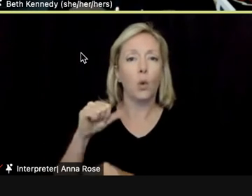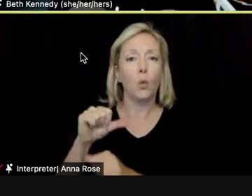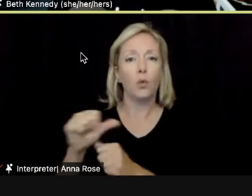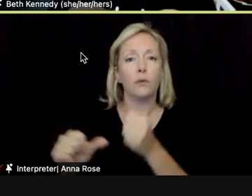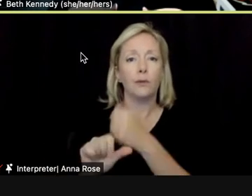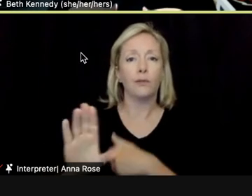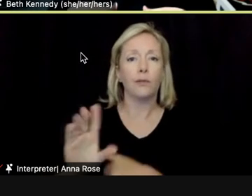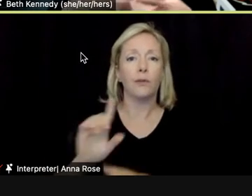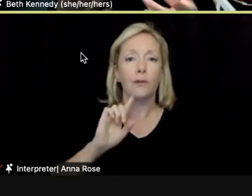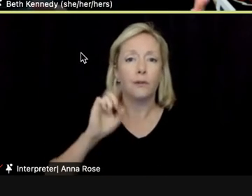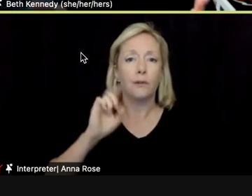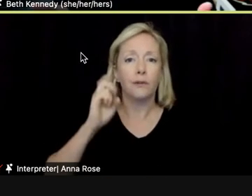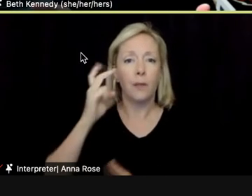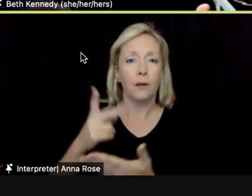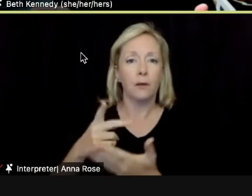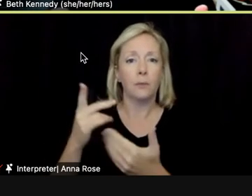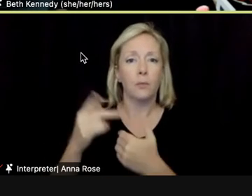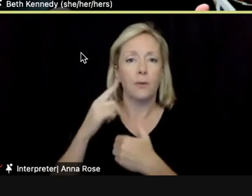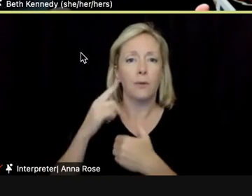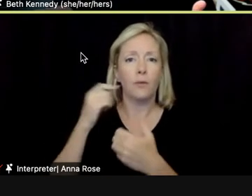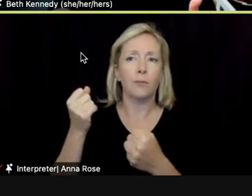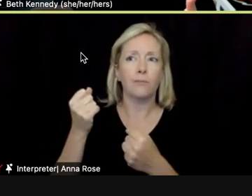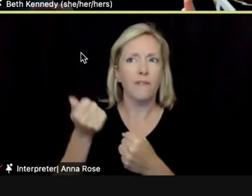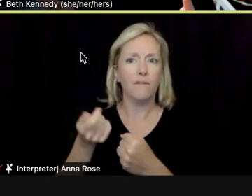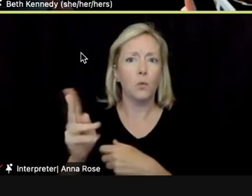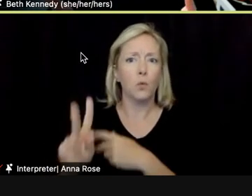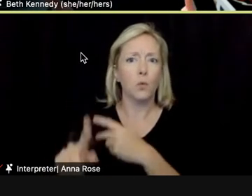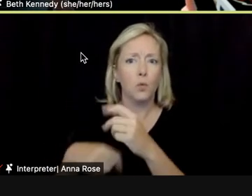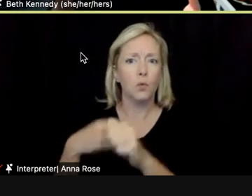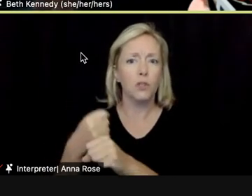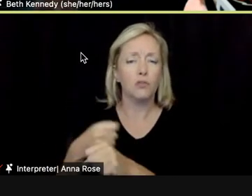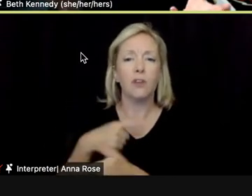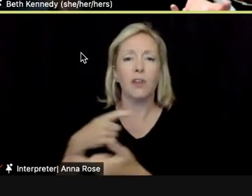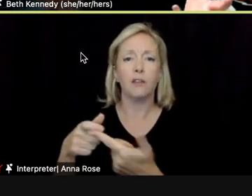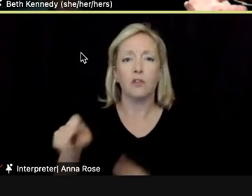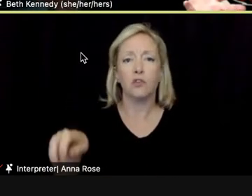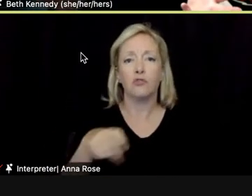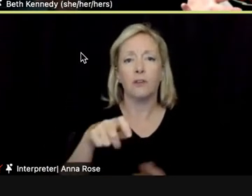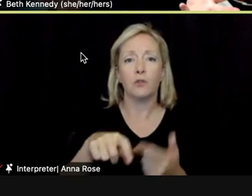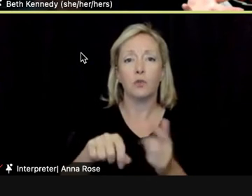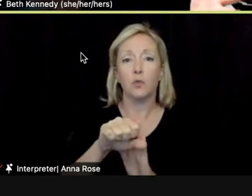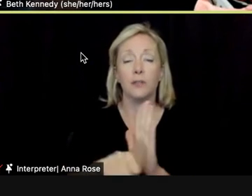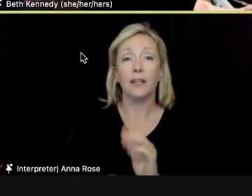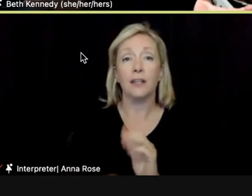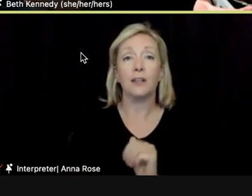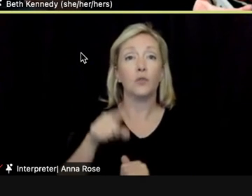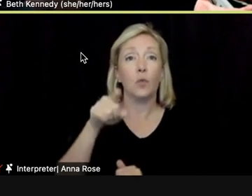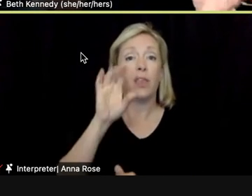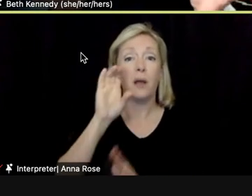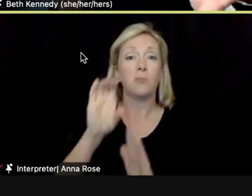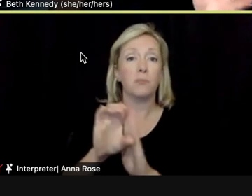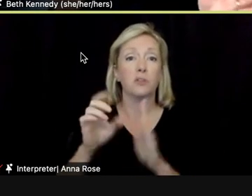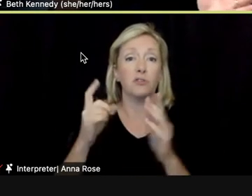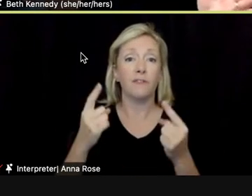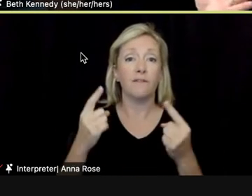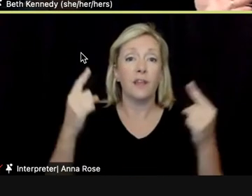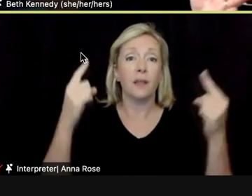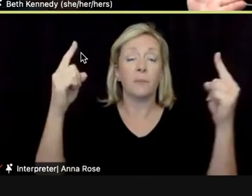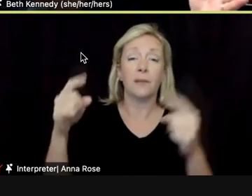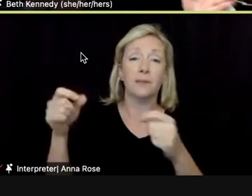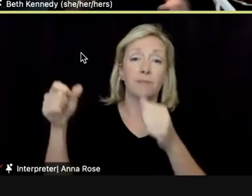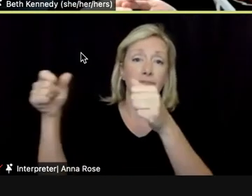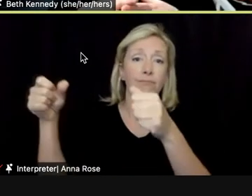I went into my state deafblind project work. And so this is hanging prominent, or it was at the time, hanging